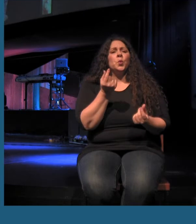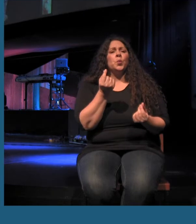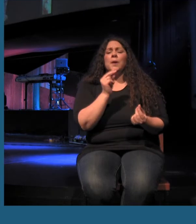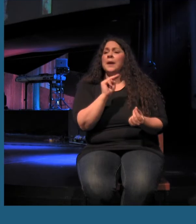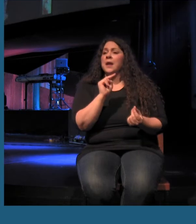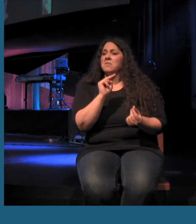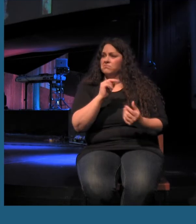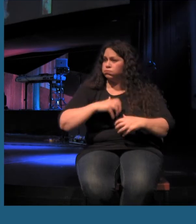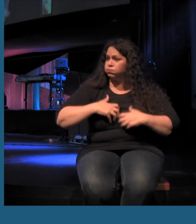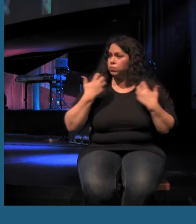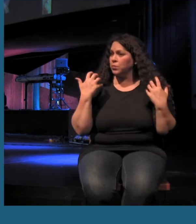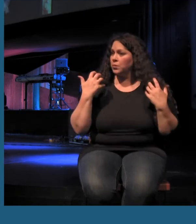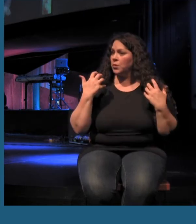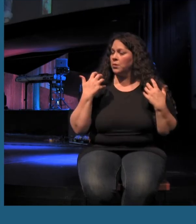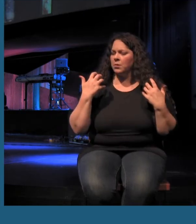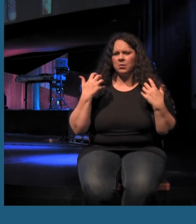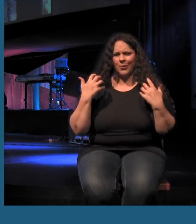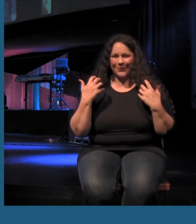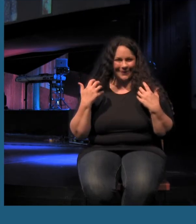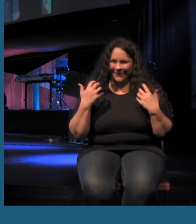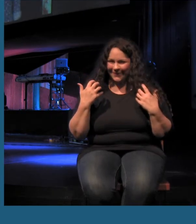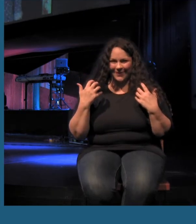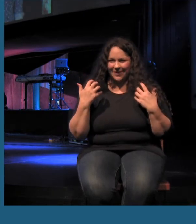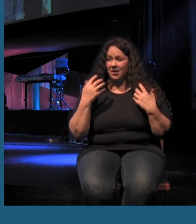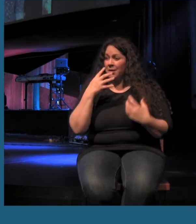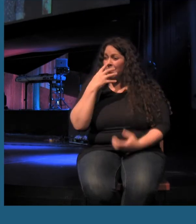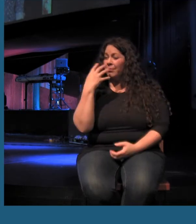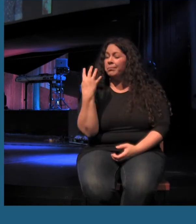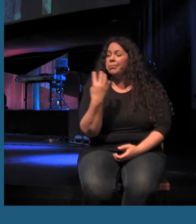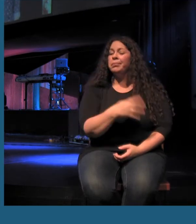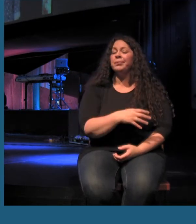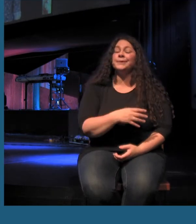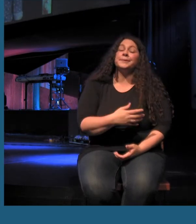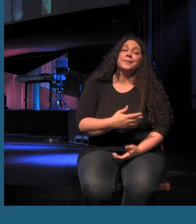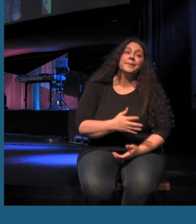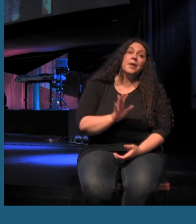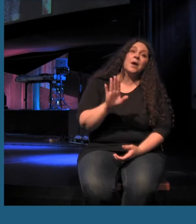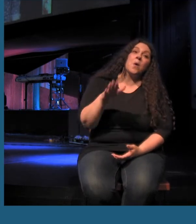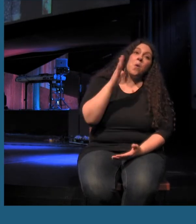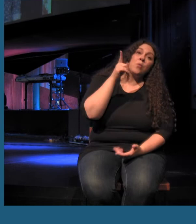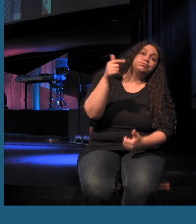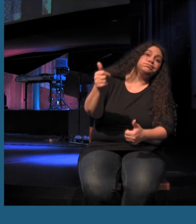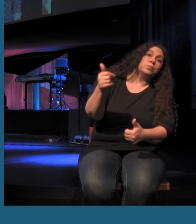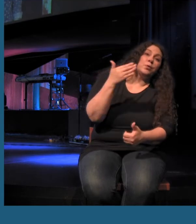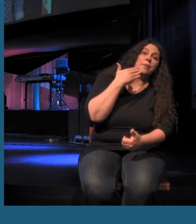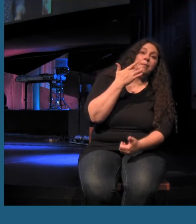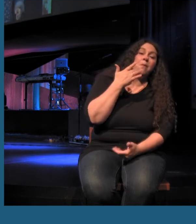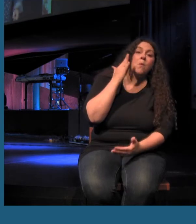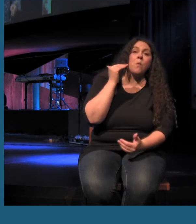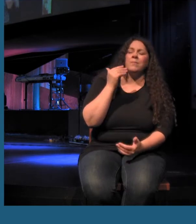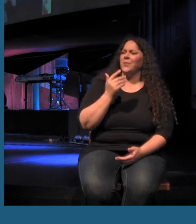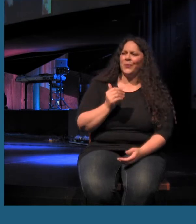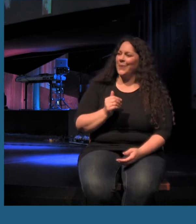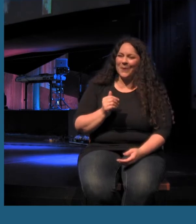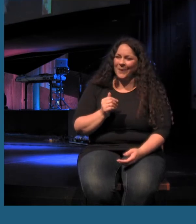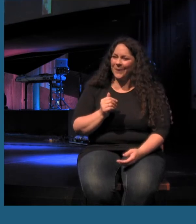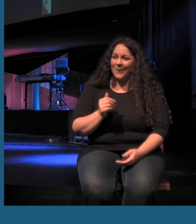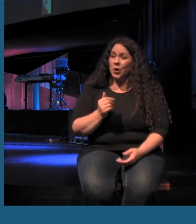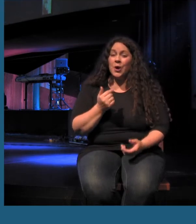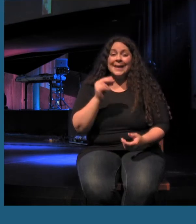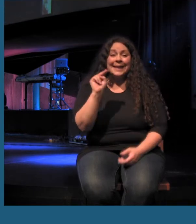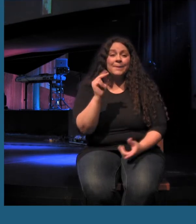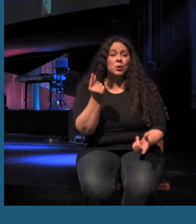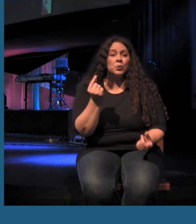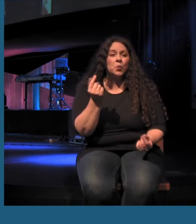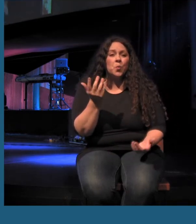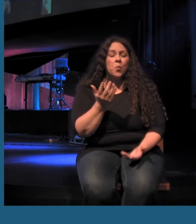it. He didn't turn a blind eye to it. He said, well, I hope everything works out for them. He prayed, and